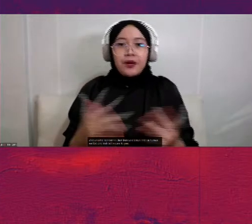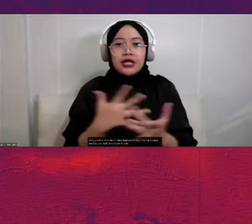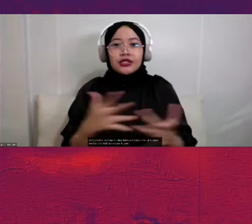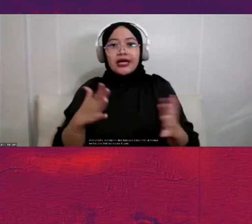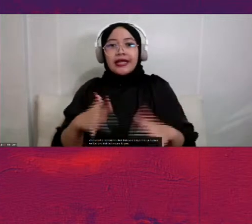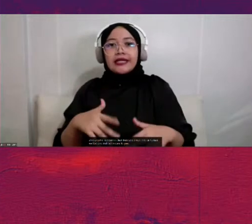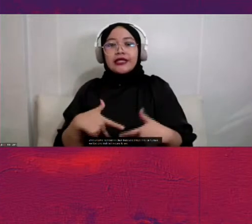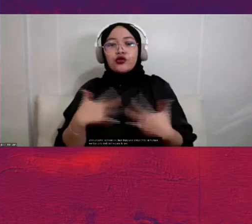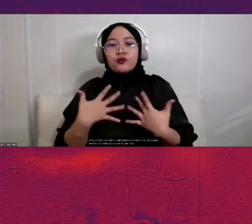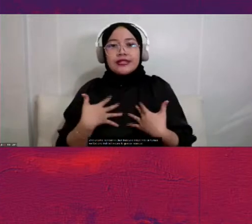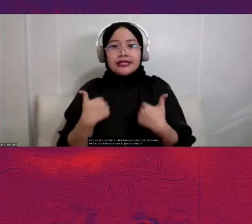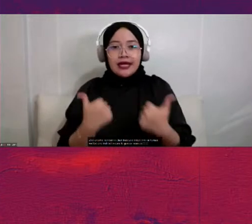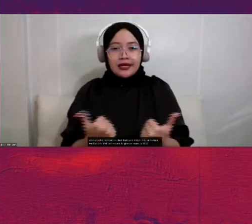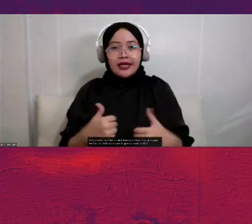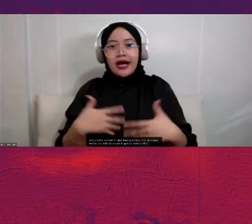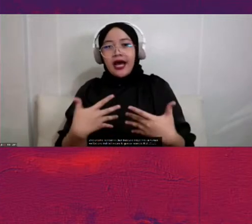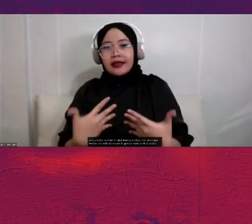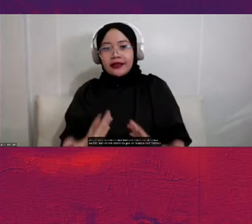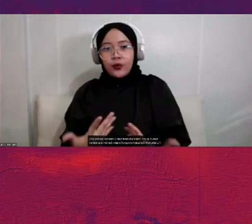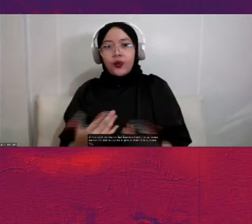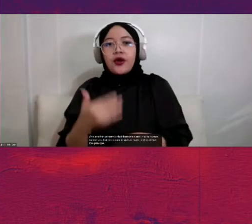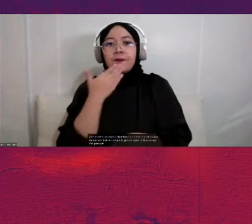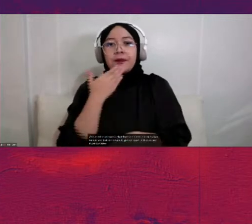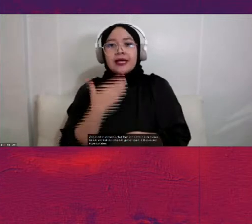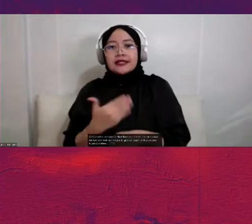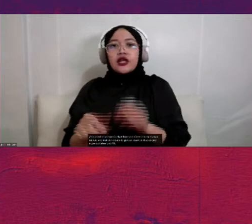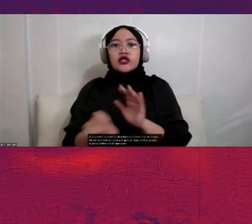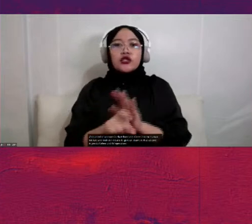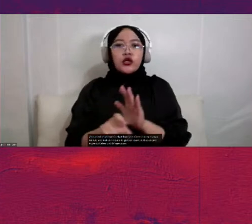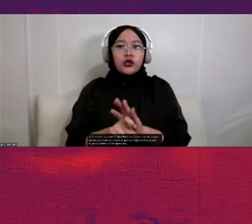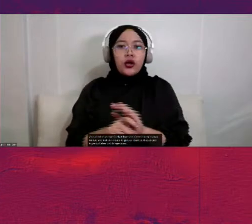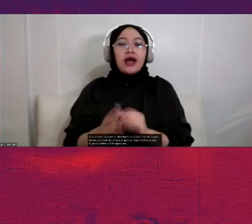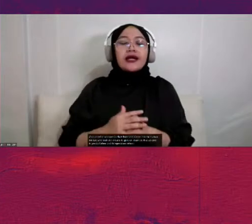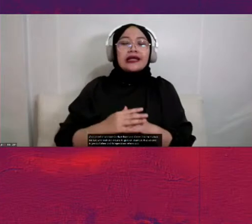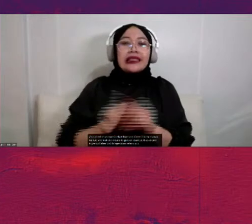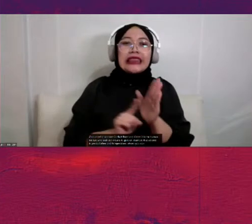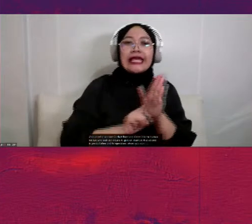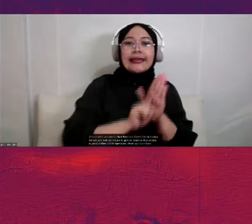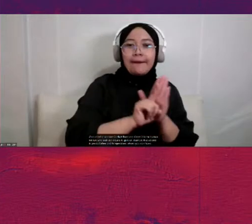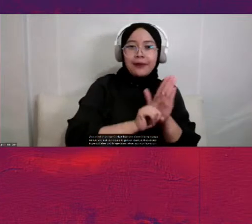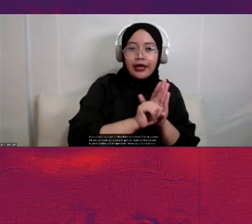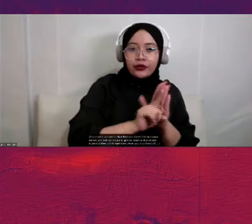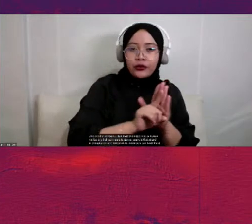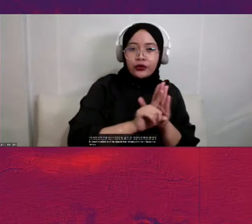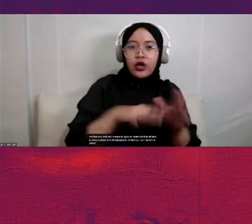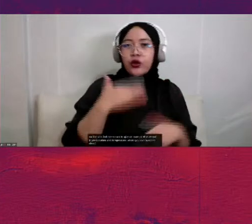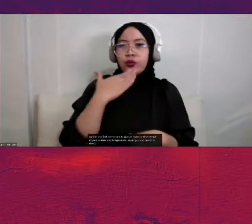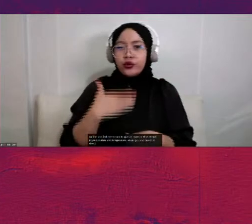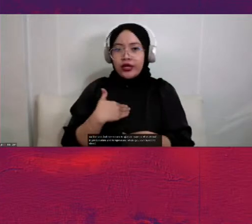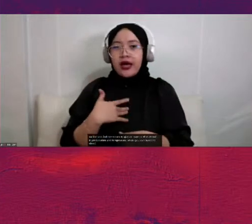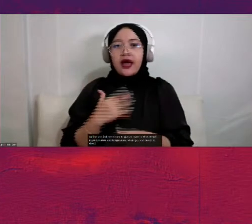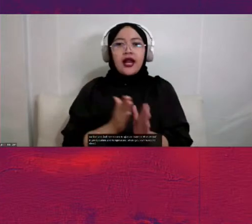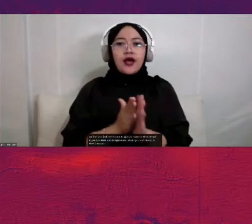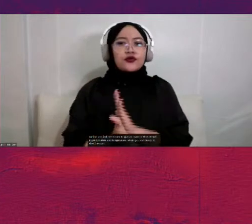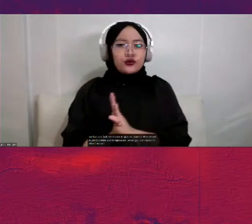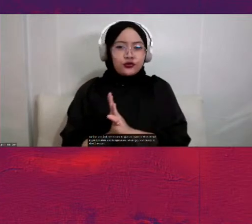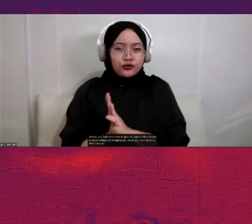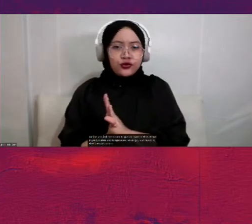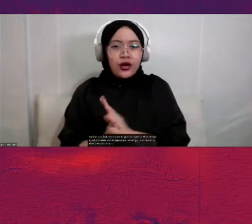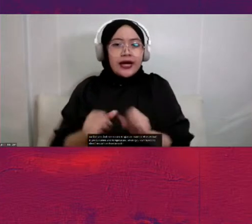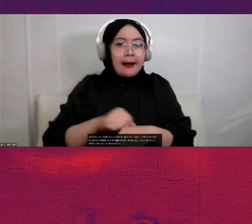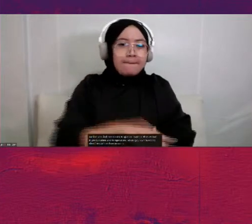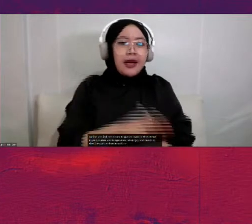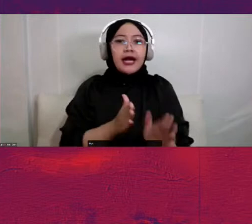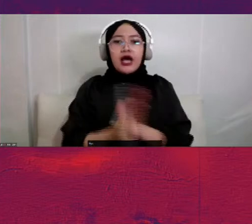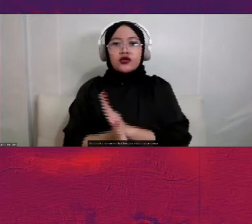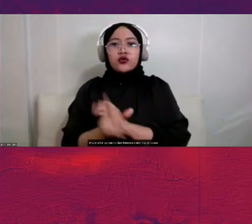welfare. An example at hand is precipitation and temperature, where you can have a direct impact on human